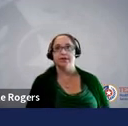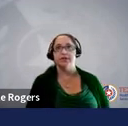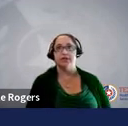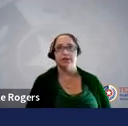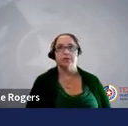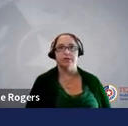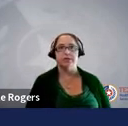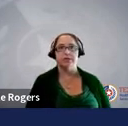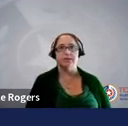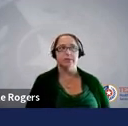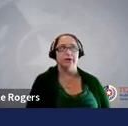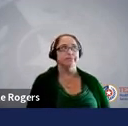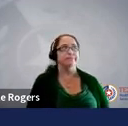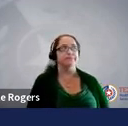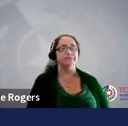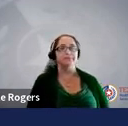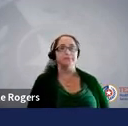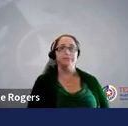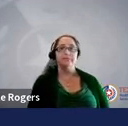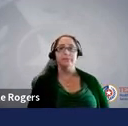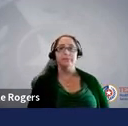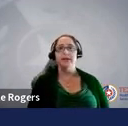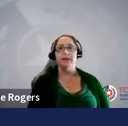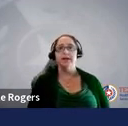going to be provided to you in the resources as well.